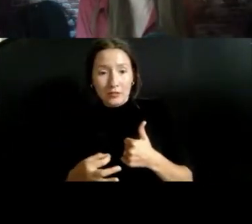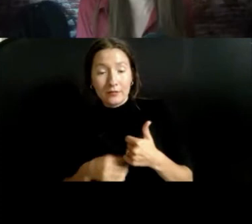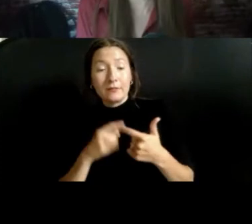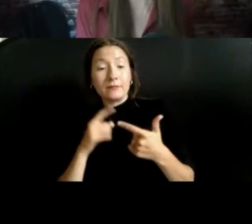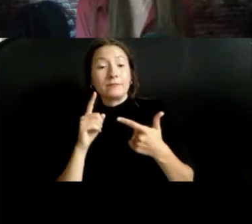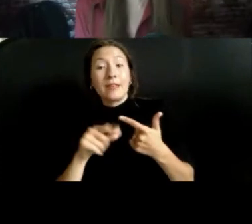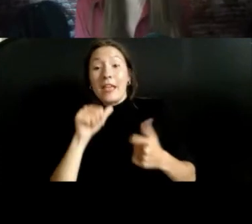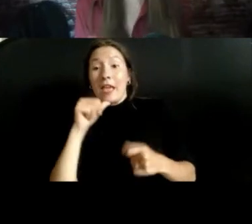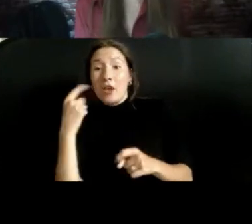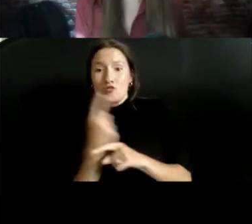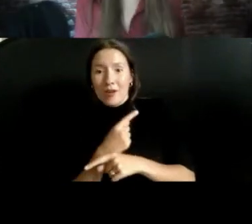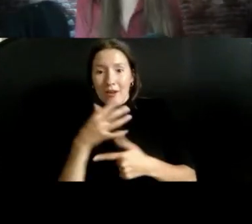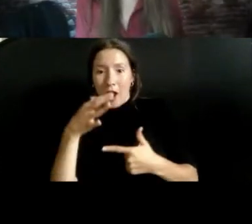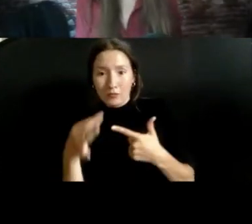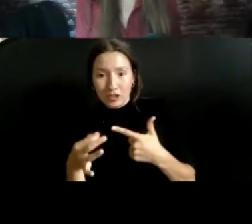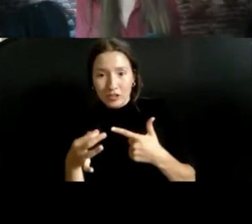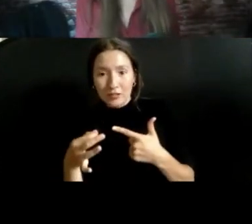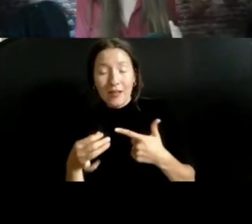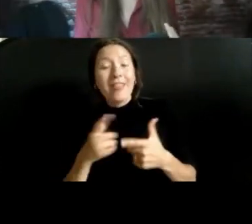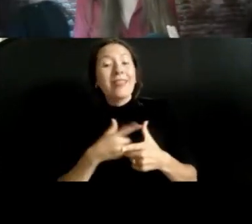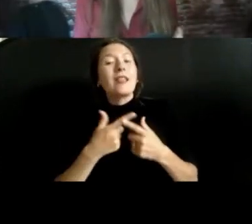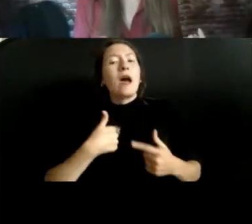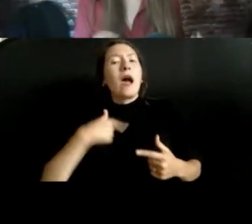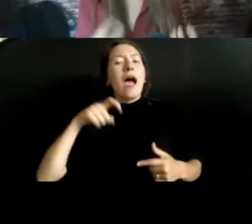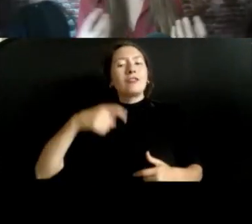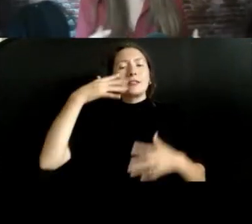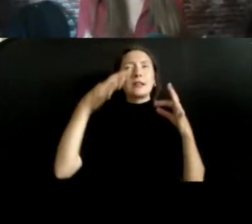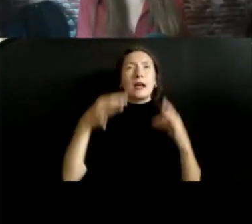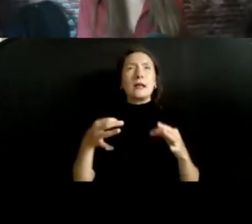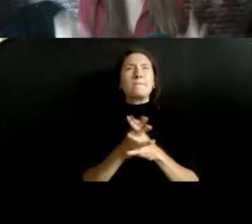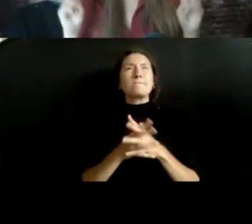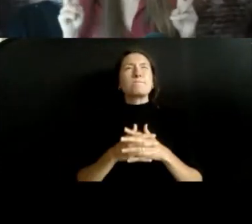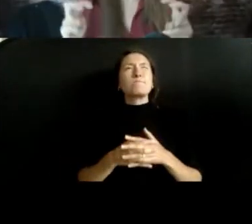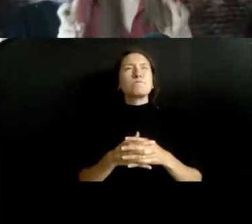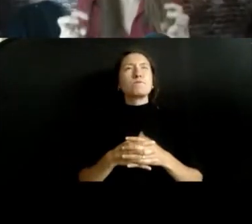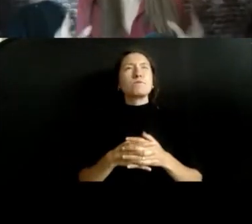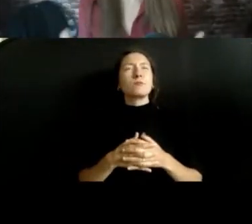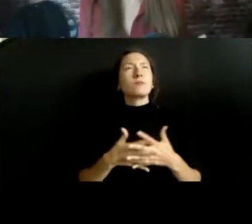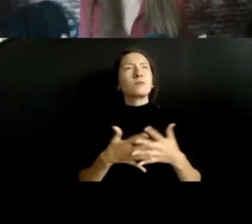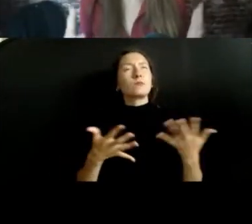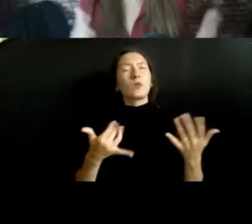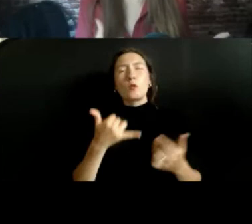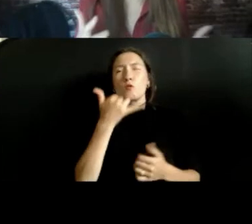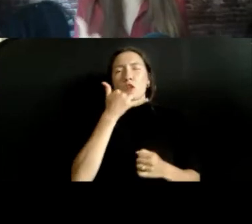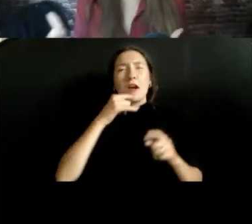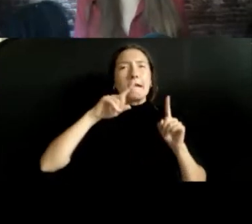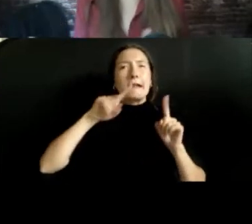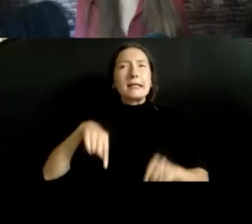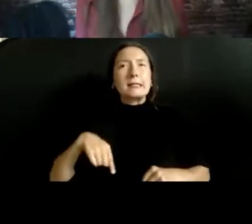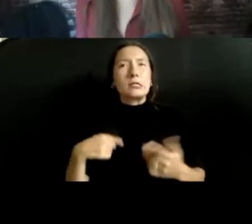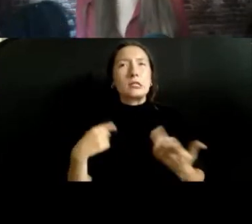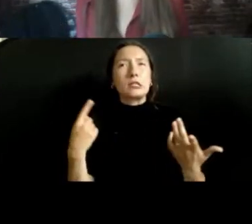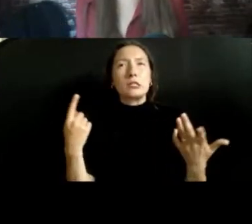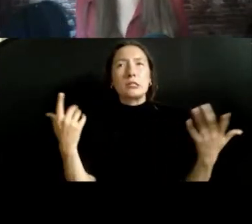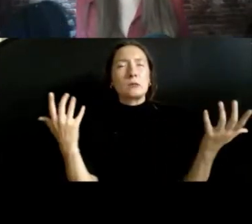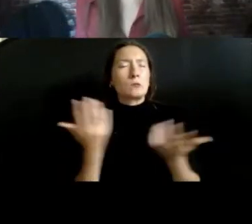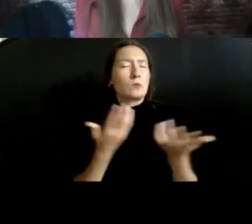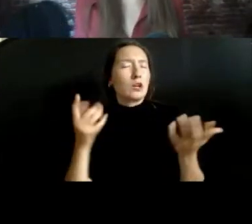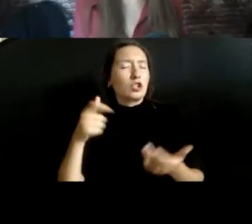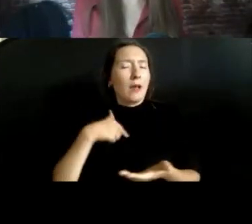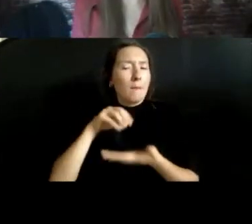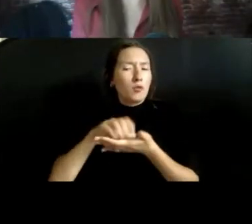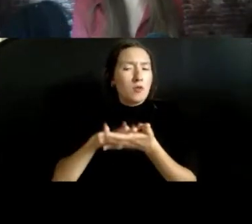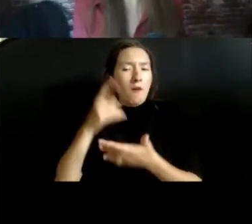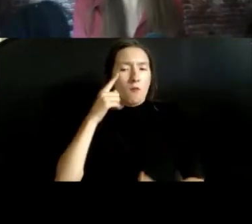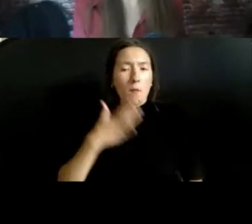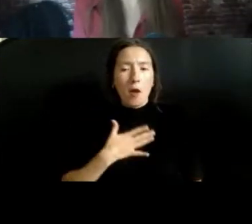what do I want the wrong answers to be? Because it's only going to show up as a wrong answer or as an option if I put it in there. So I'm